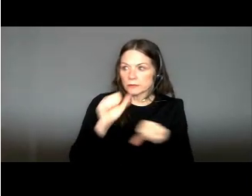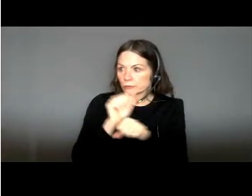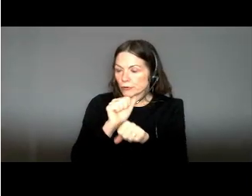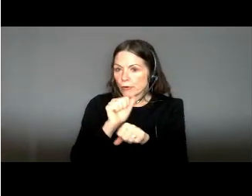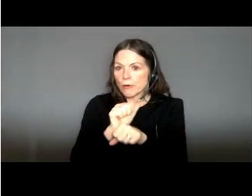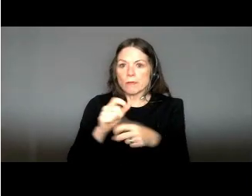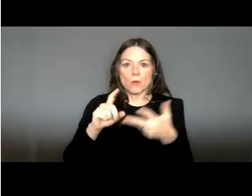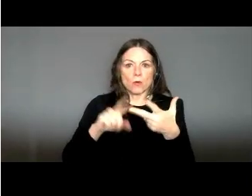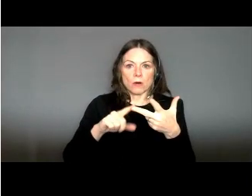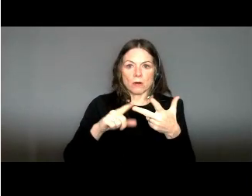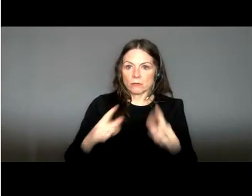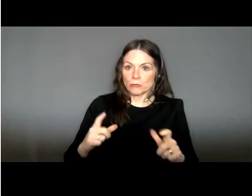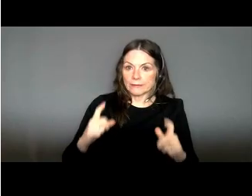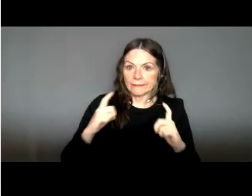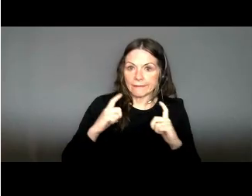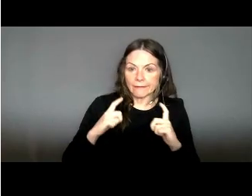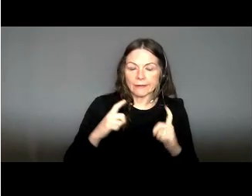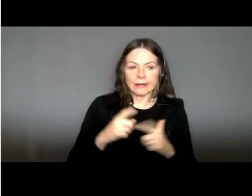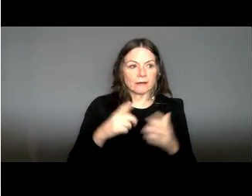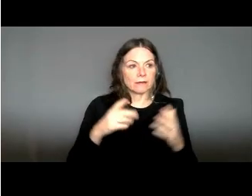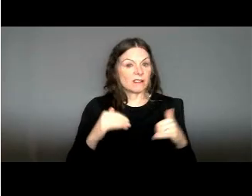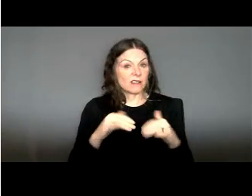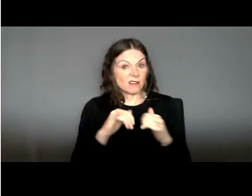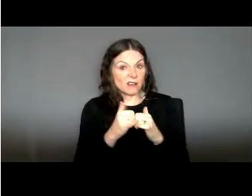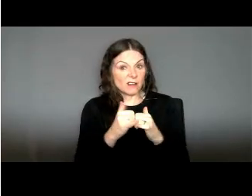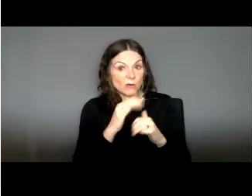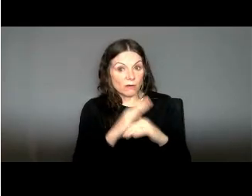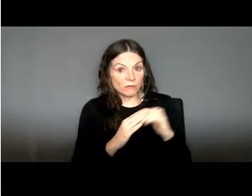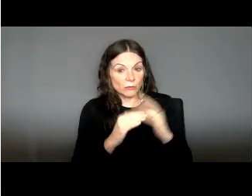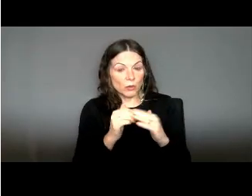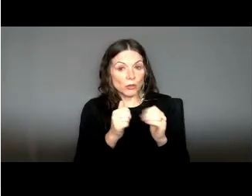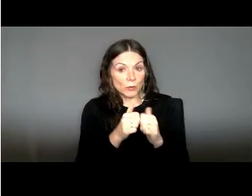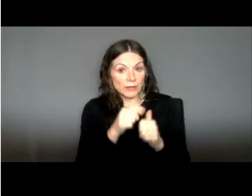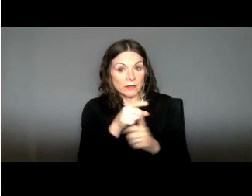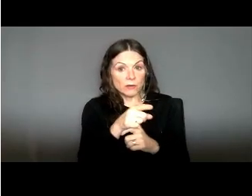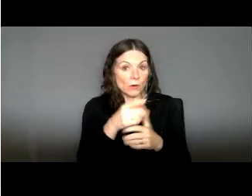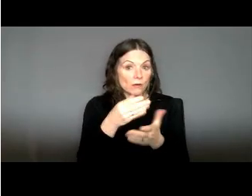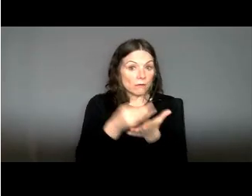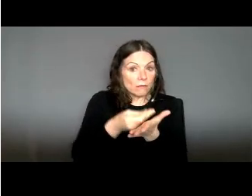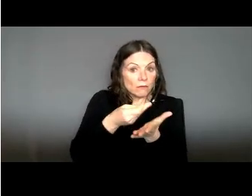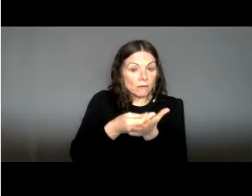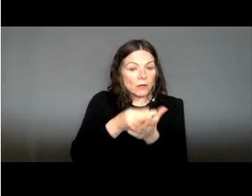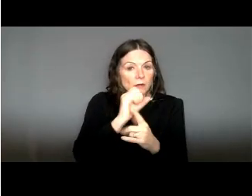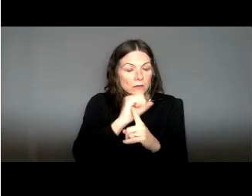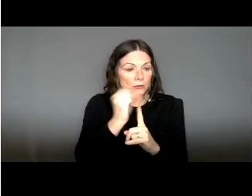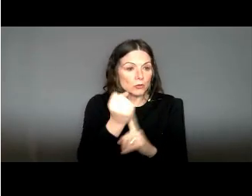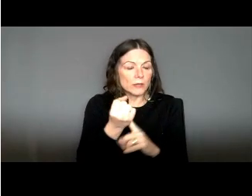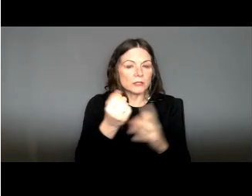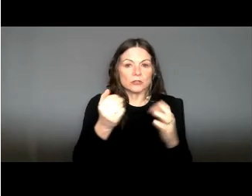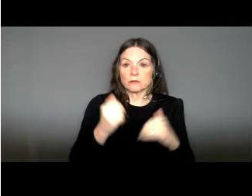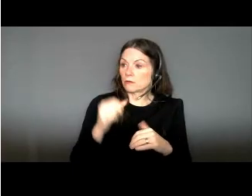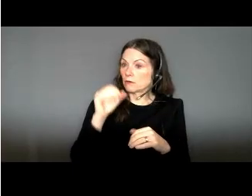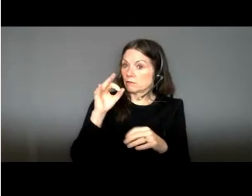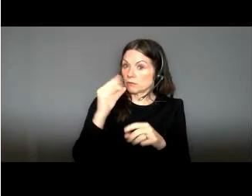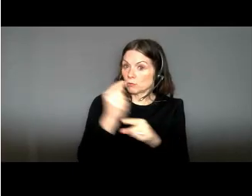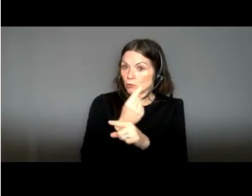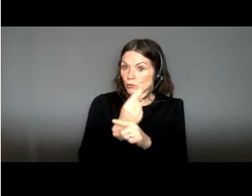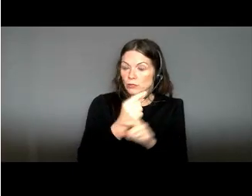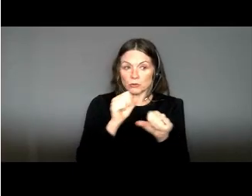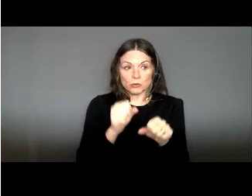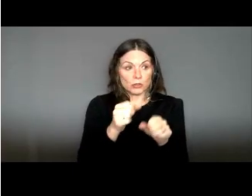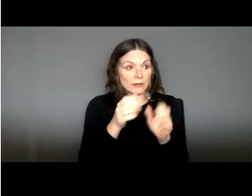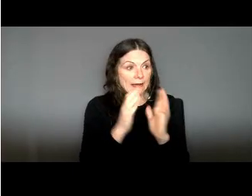current financial situation? Screening questions. If appropriate, you can ask if they would be interested